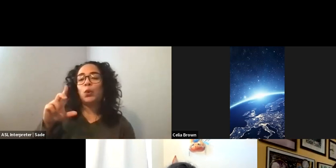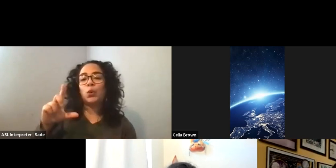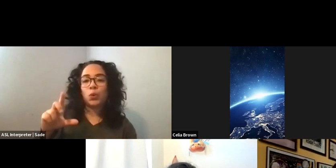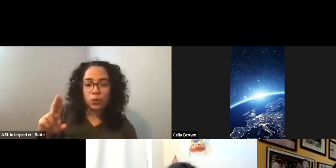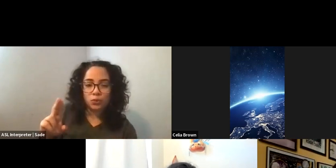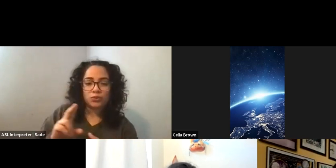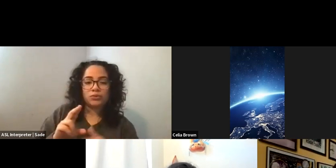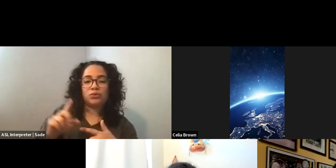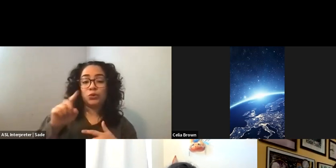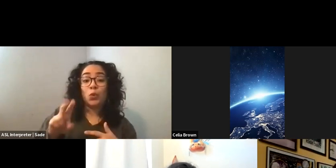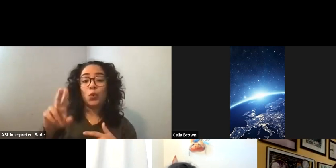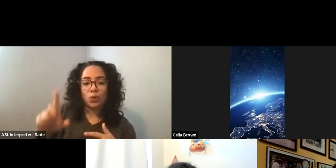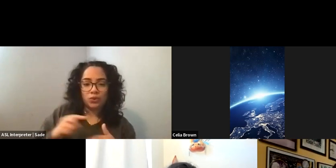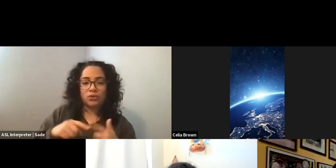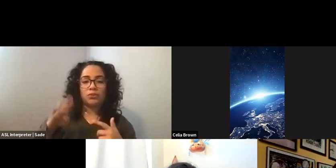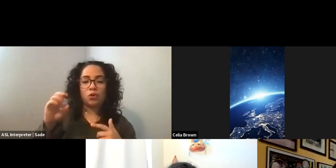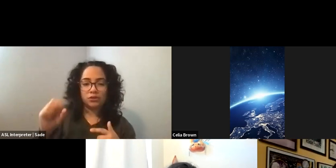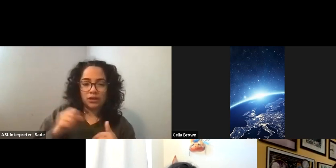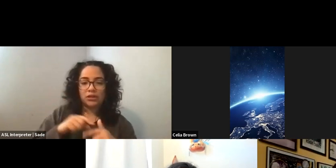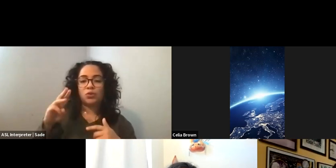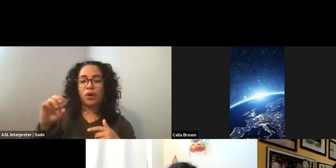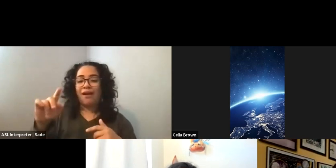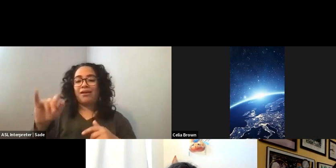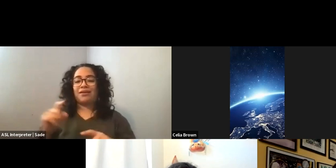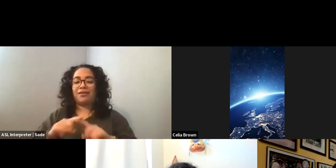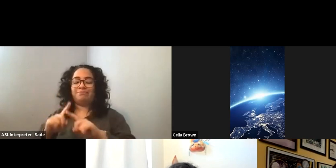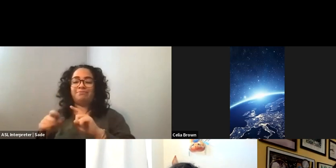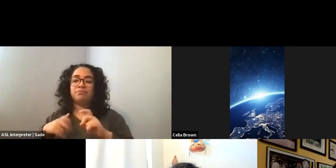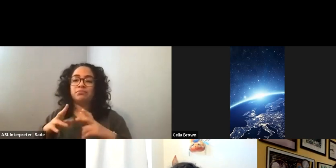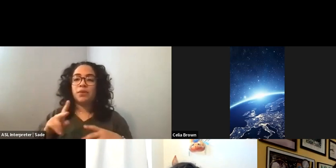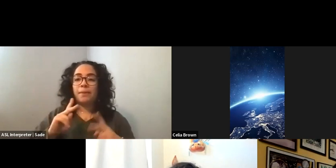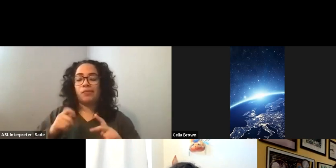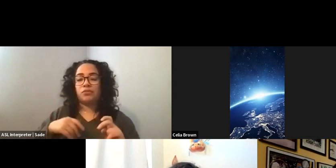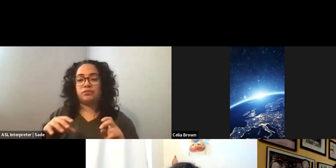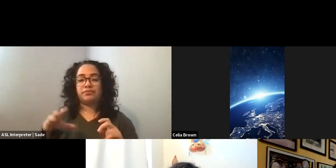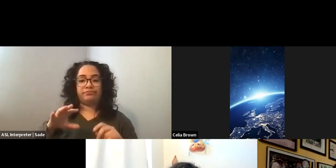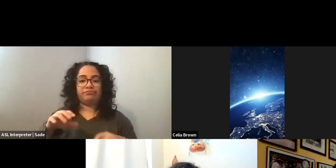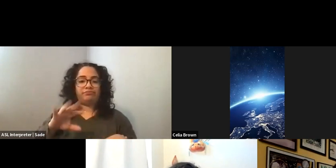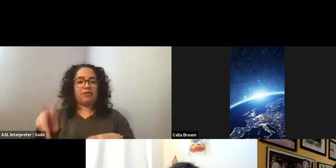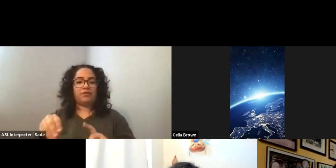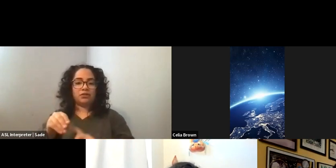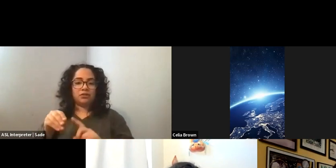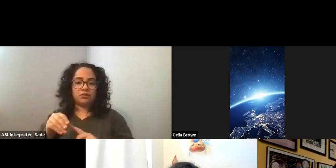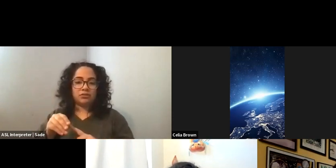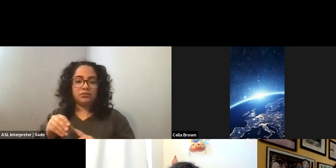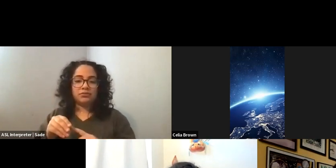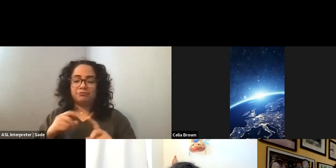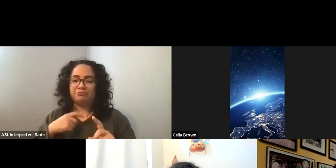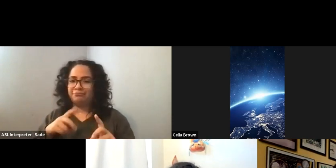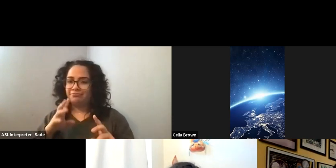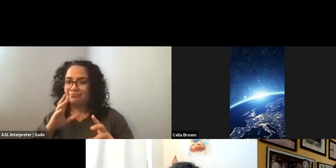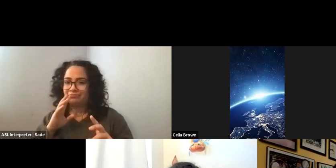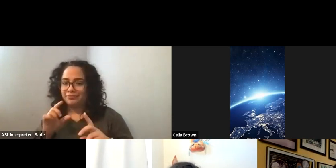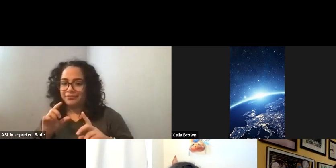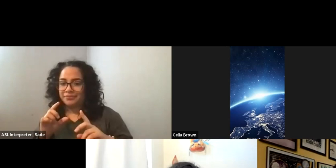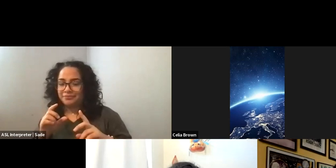Ndebele people, and the healing lineage of Kuzwelinism, Zini, Wamadota, which I know is a mouthful,